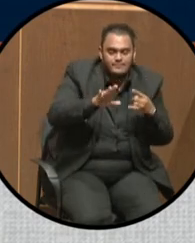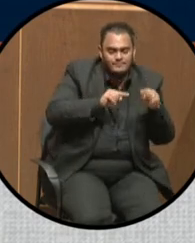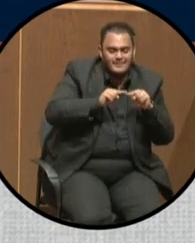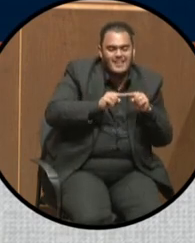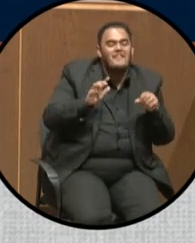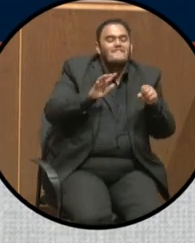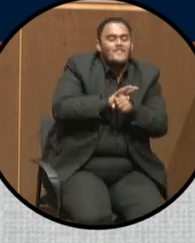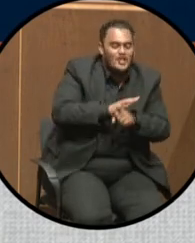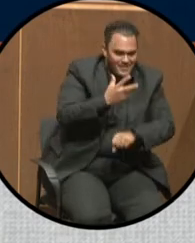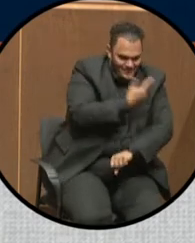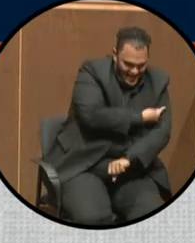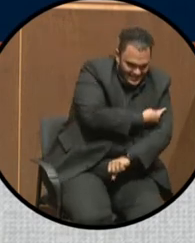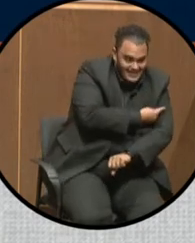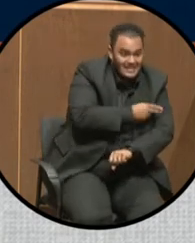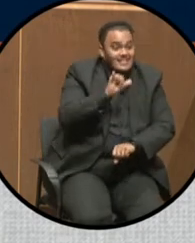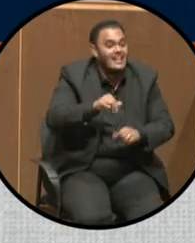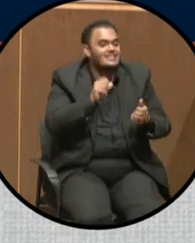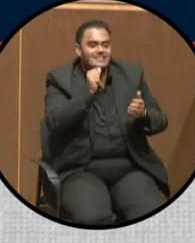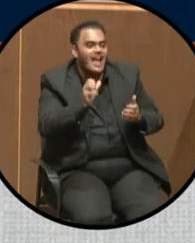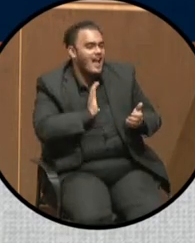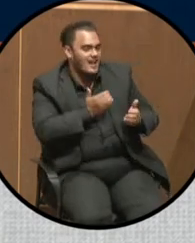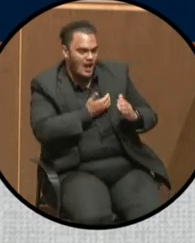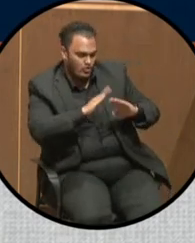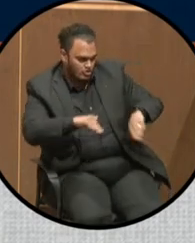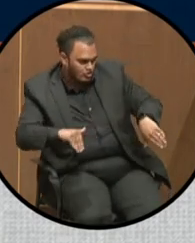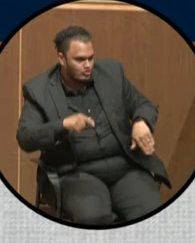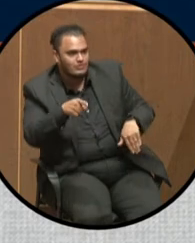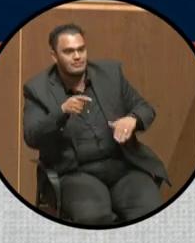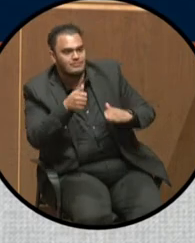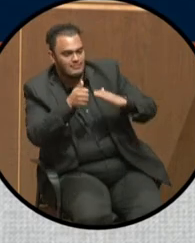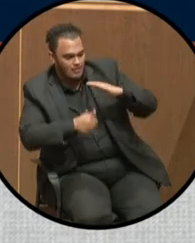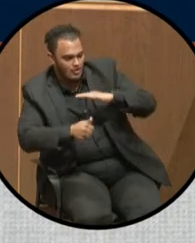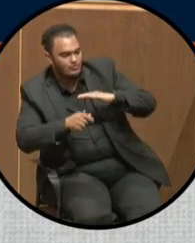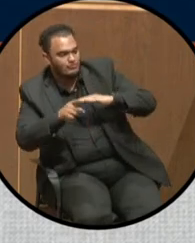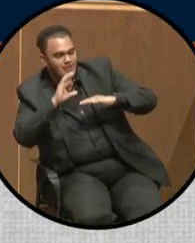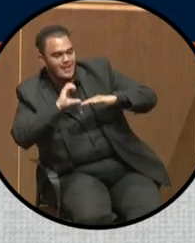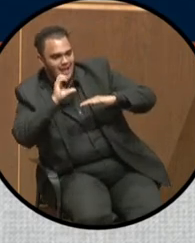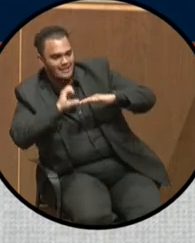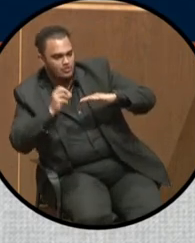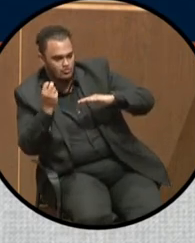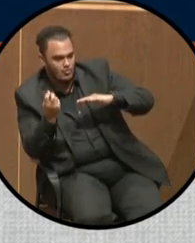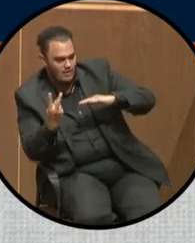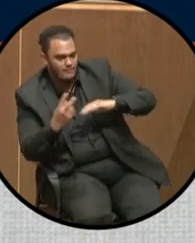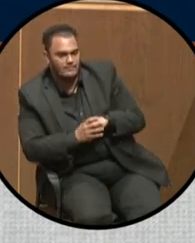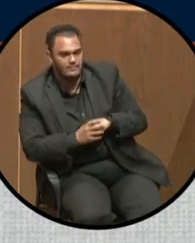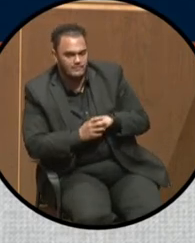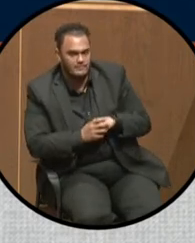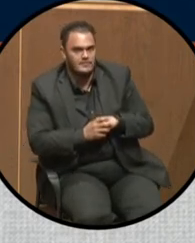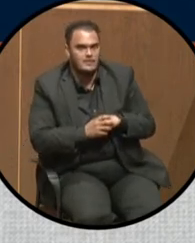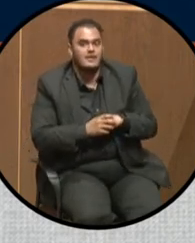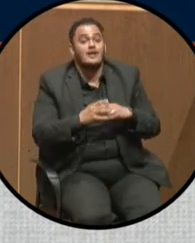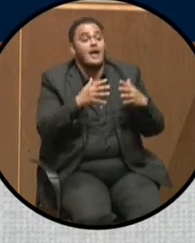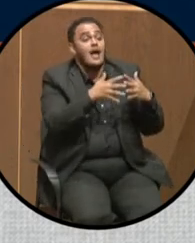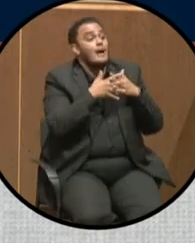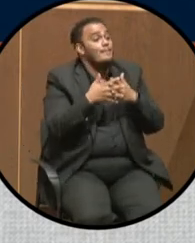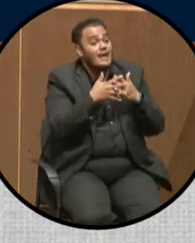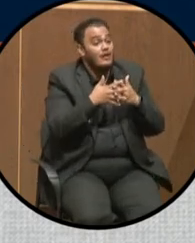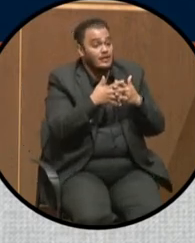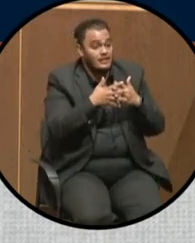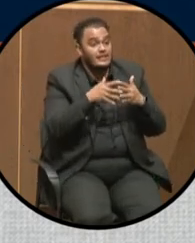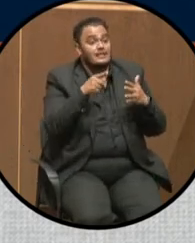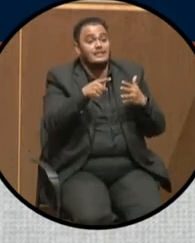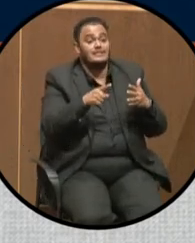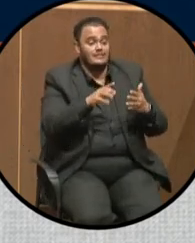meeting, the CDC has also released updated guidance along with the American Academy of Pediatrics continuing to advise the use of face